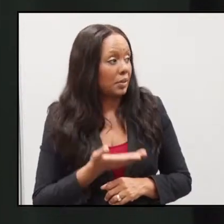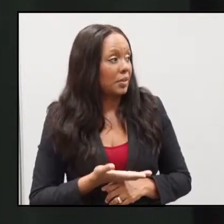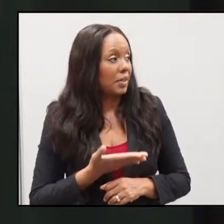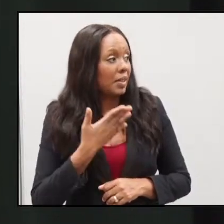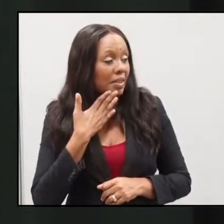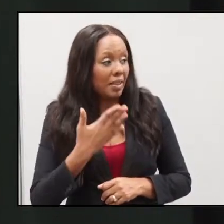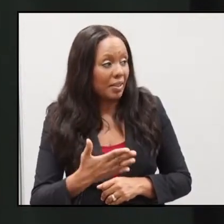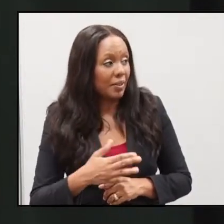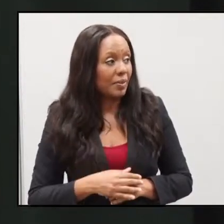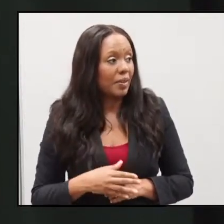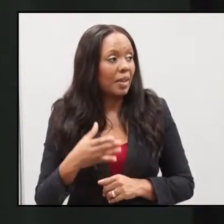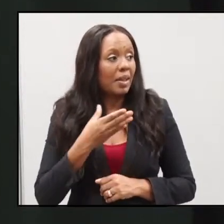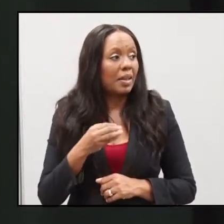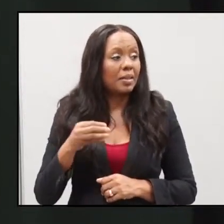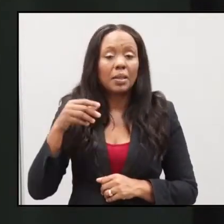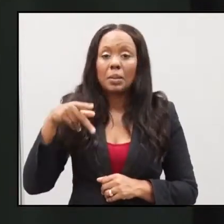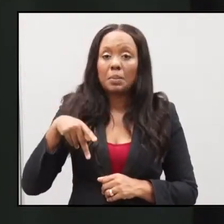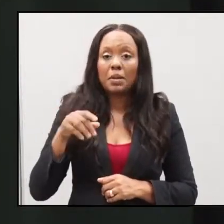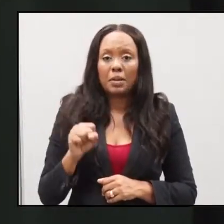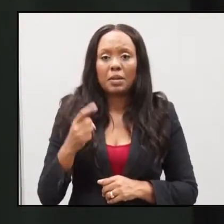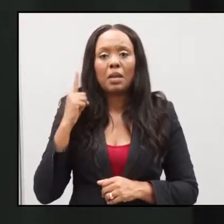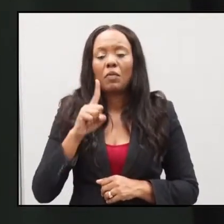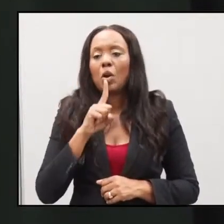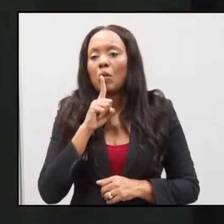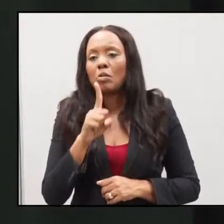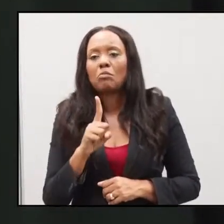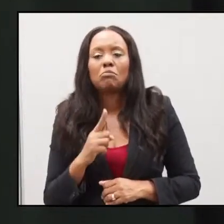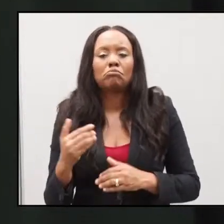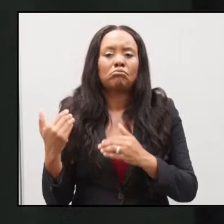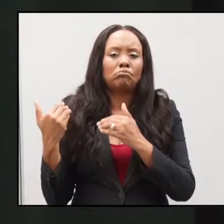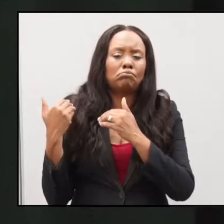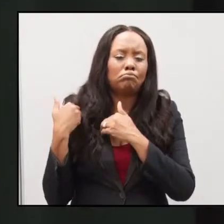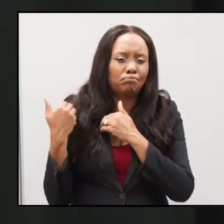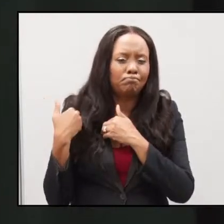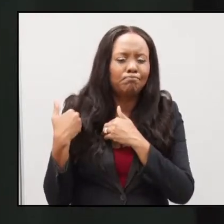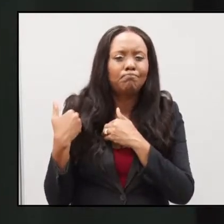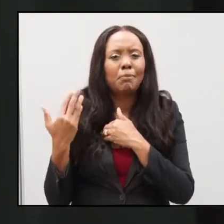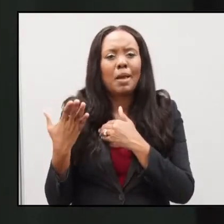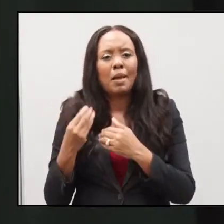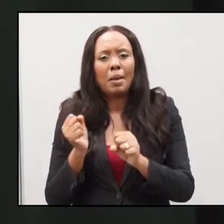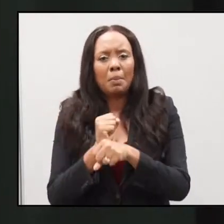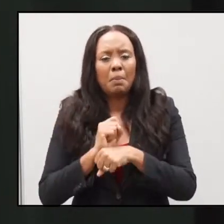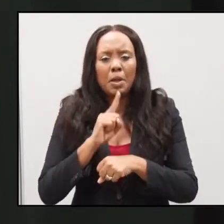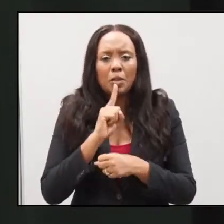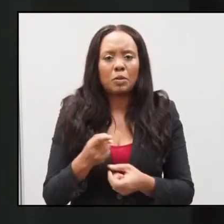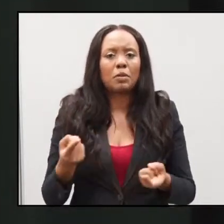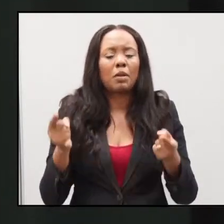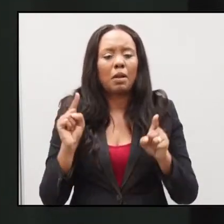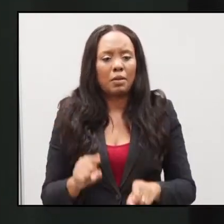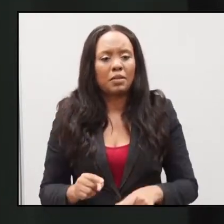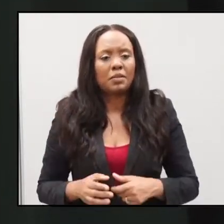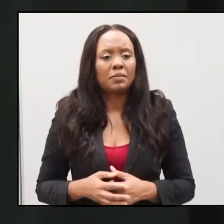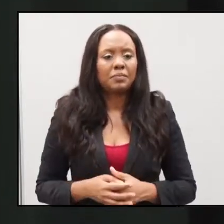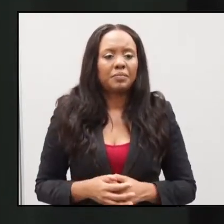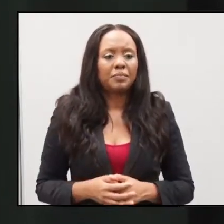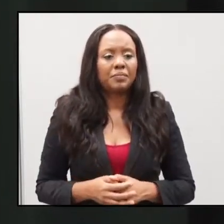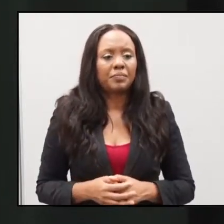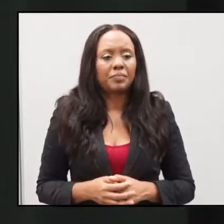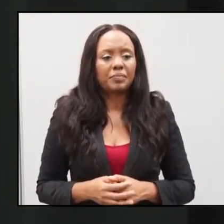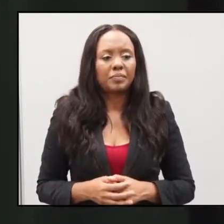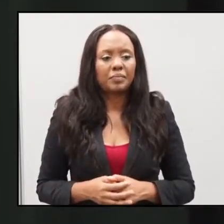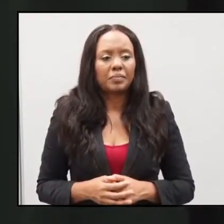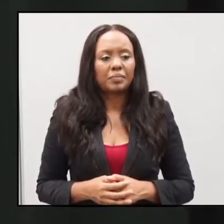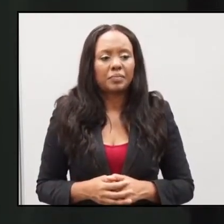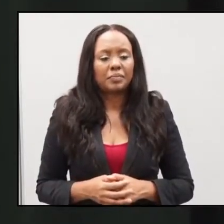for carrying the early parts and making sure that these things have to be recognized. The